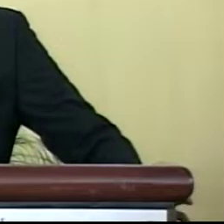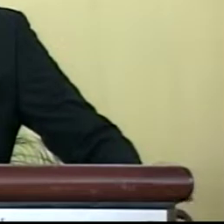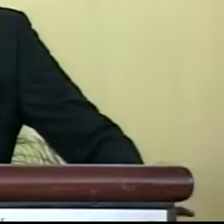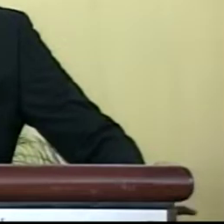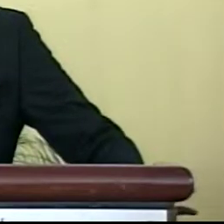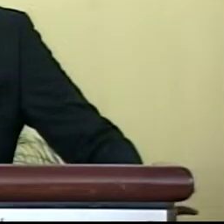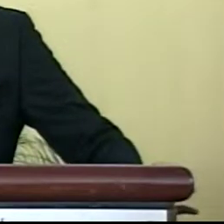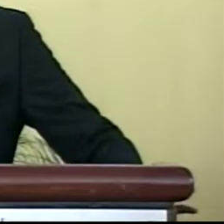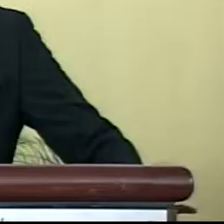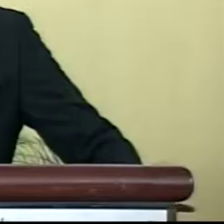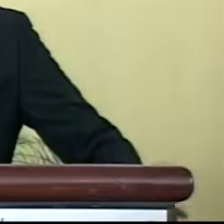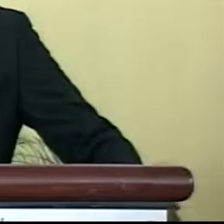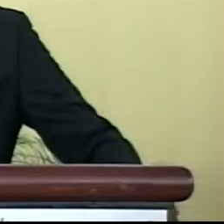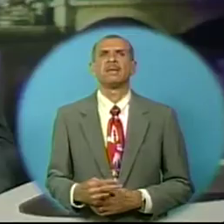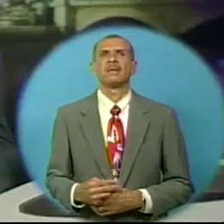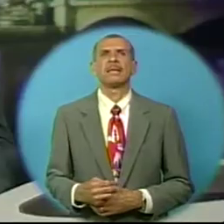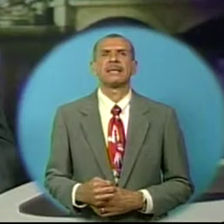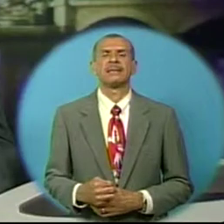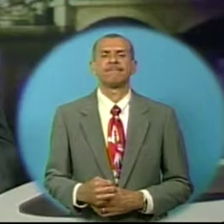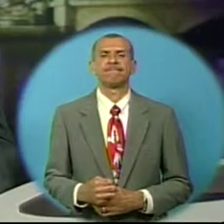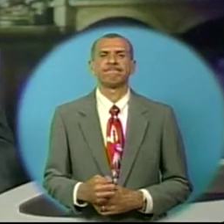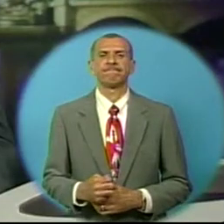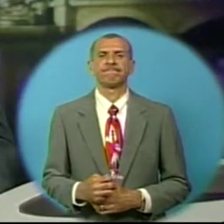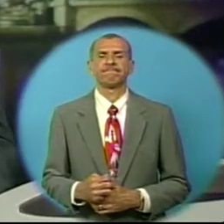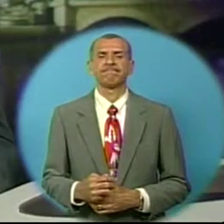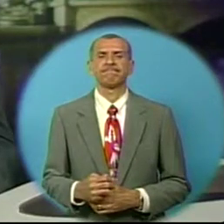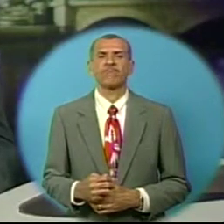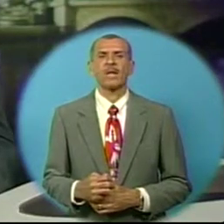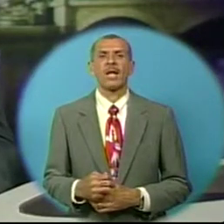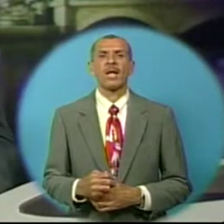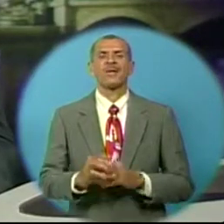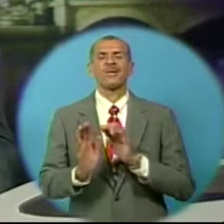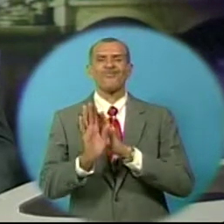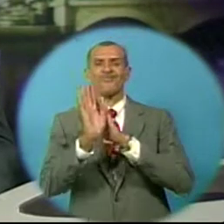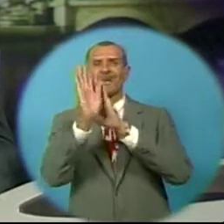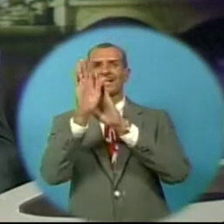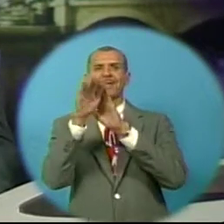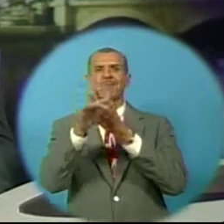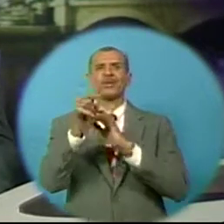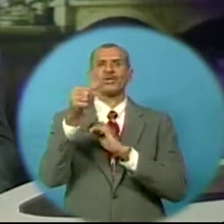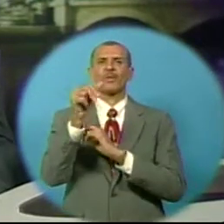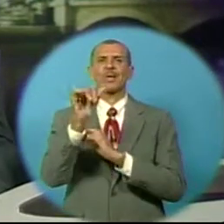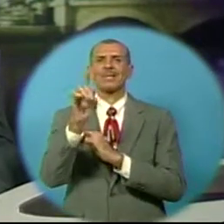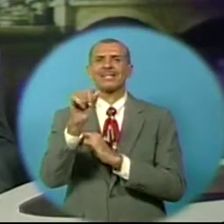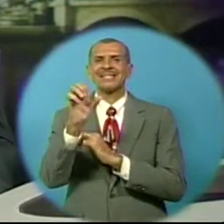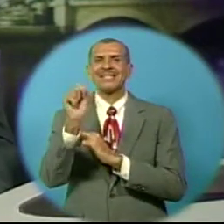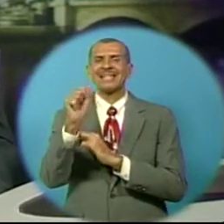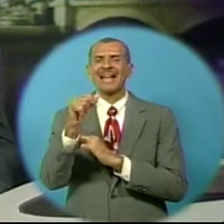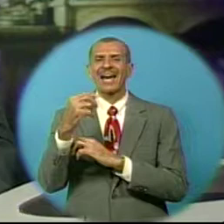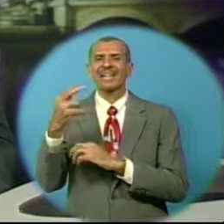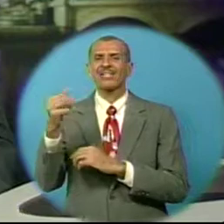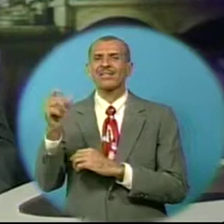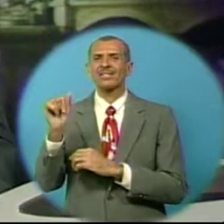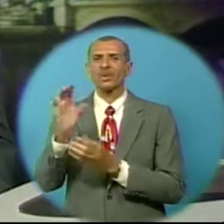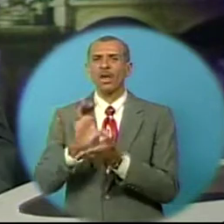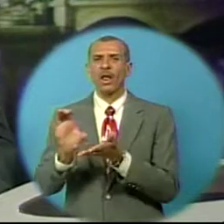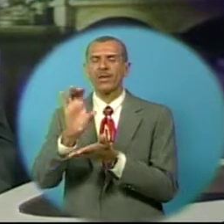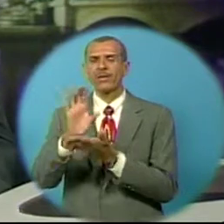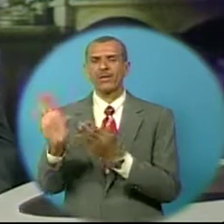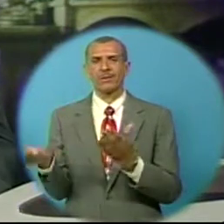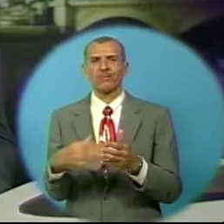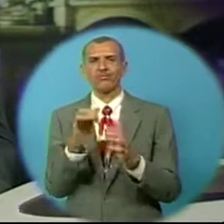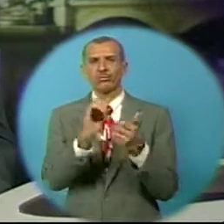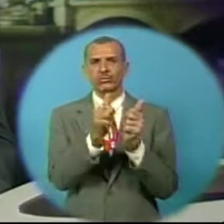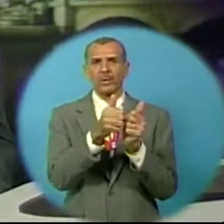just like to give a special thanks to right now. The basketball, and Graydon Sealy and Harrison College will face off in the